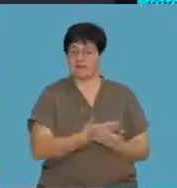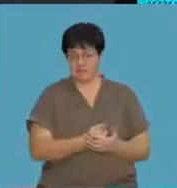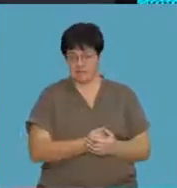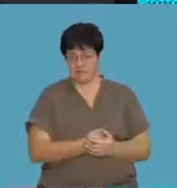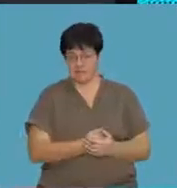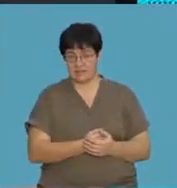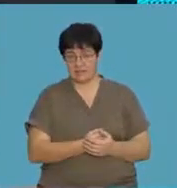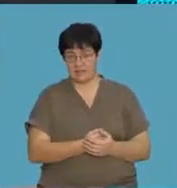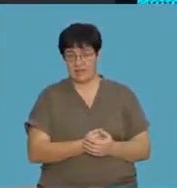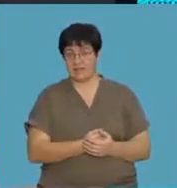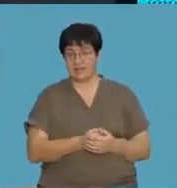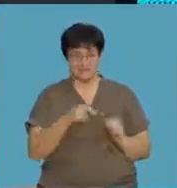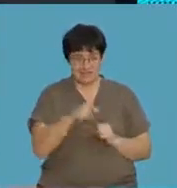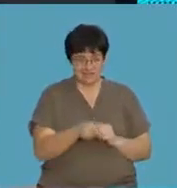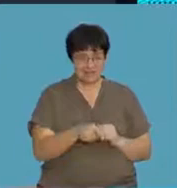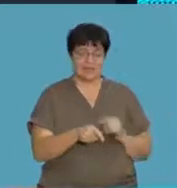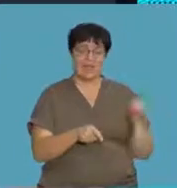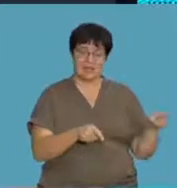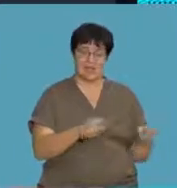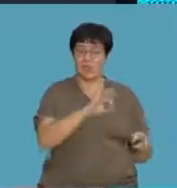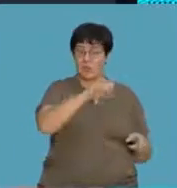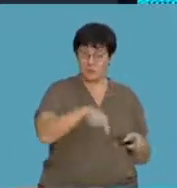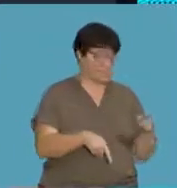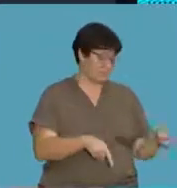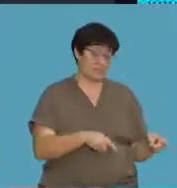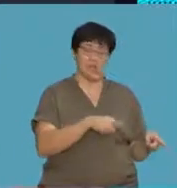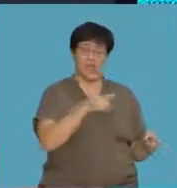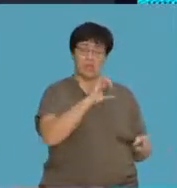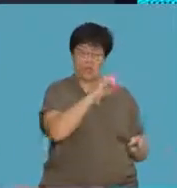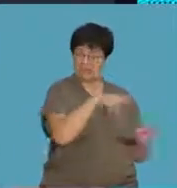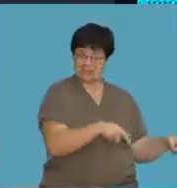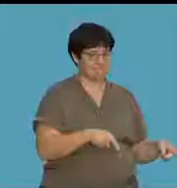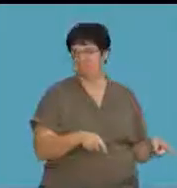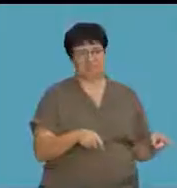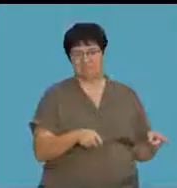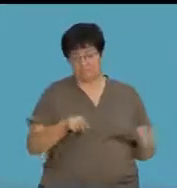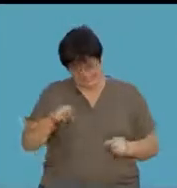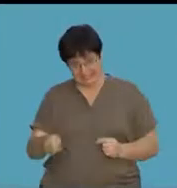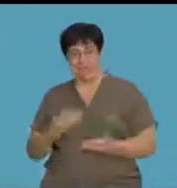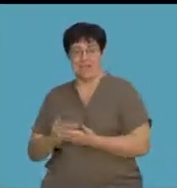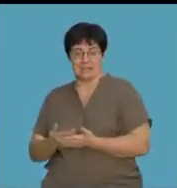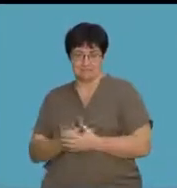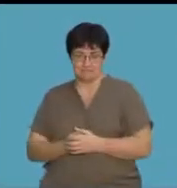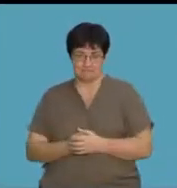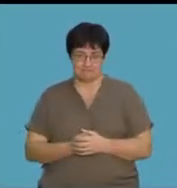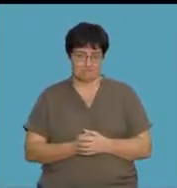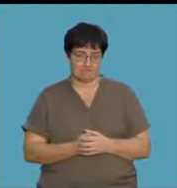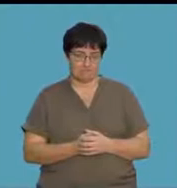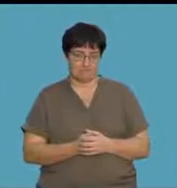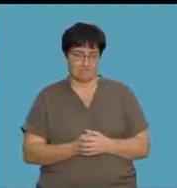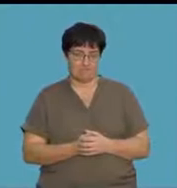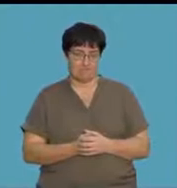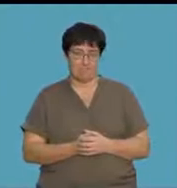the same cannot be said about solids as well as liquids, right? Okay,